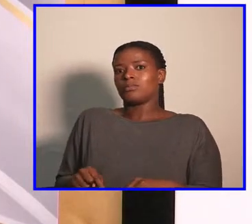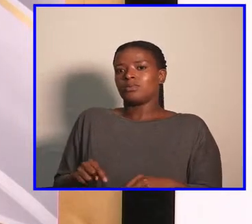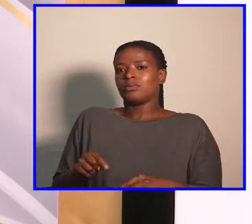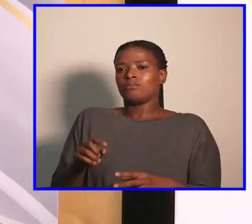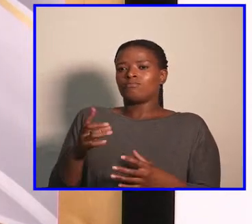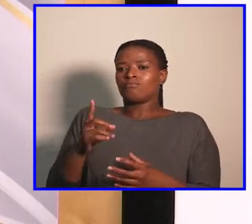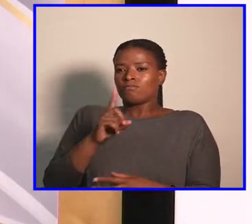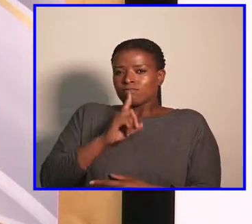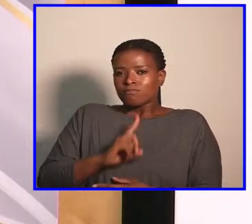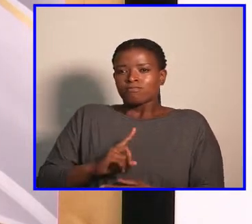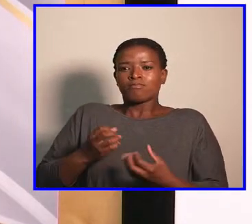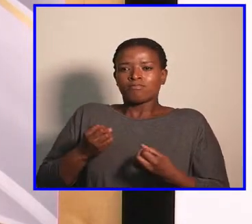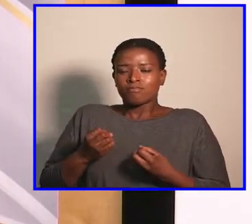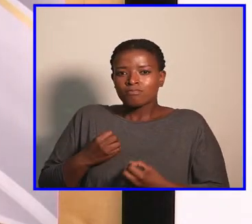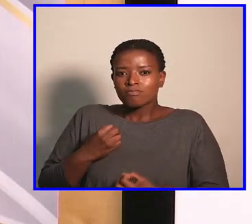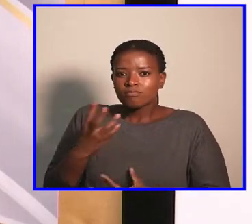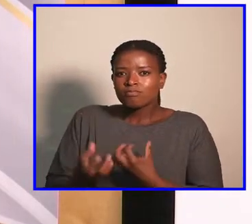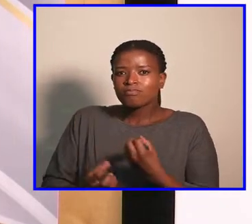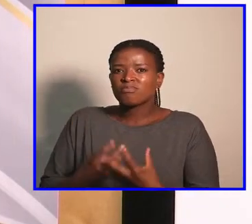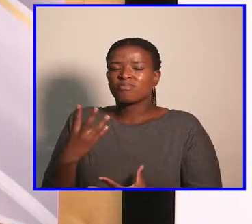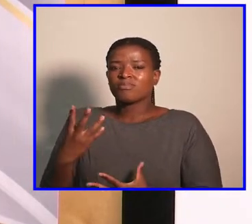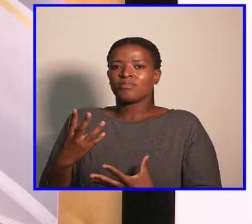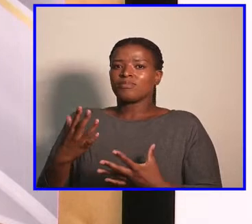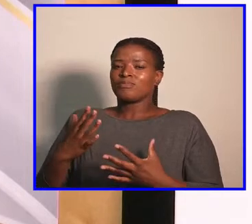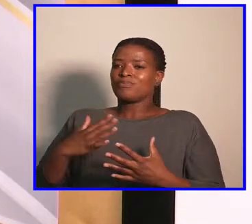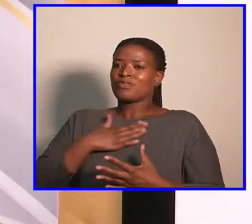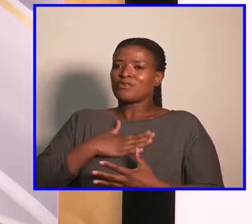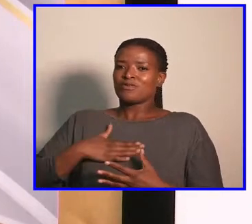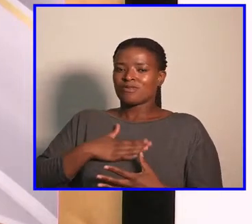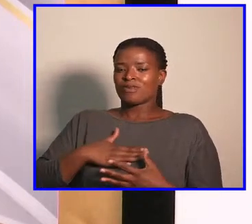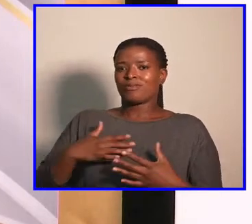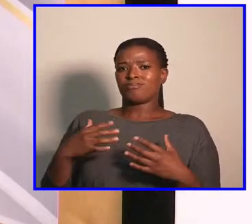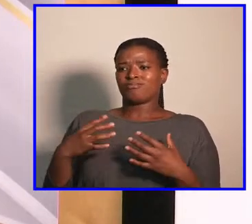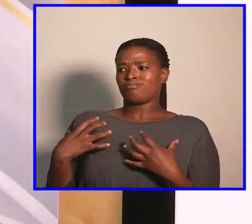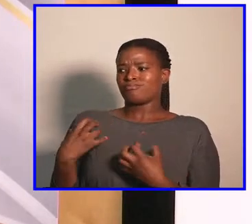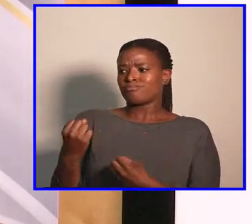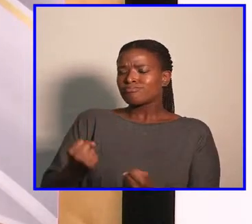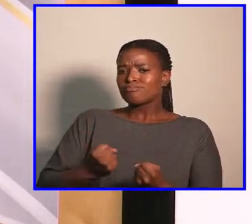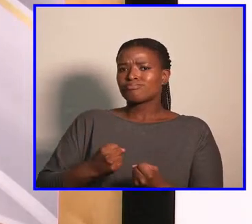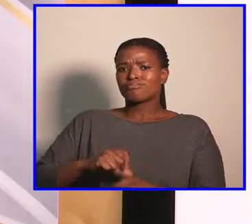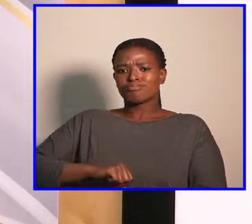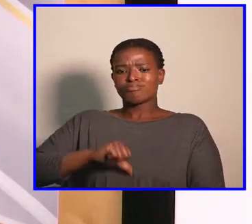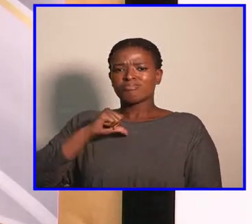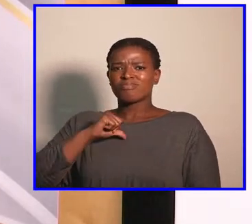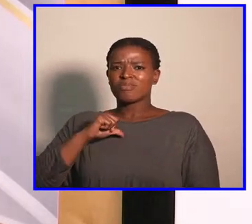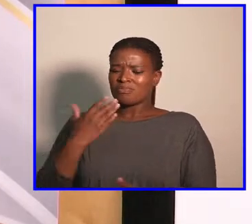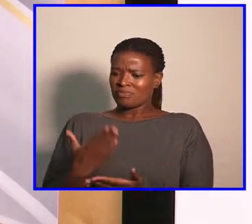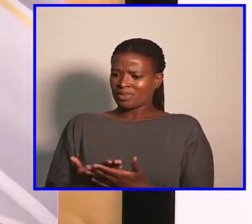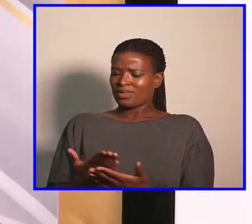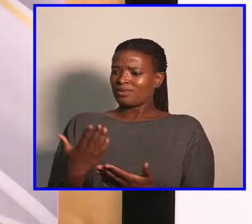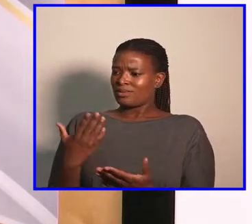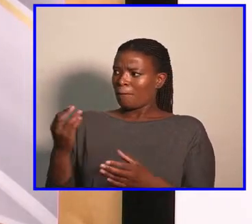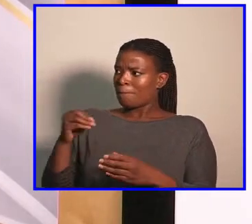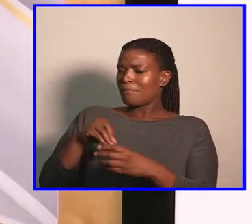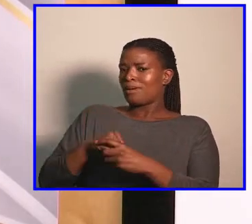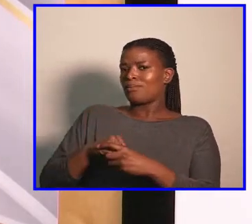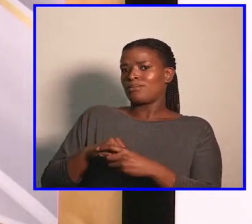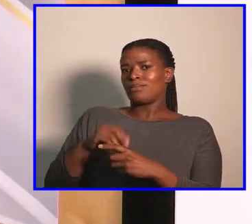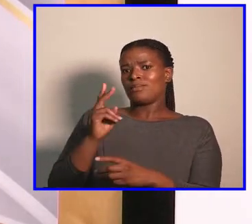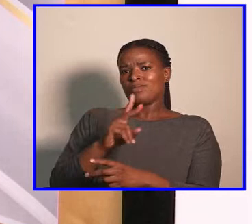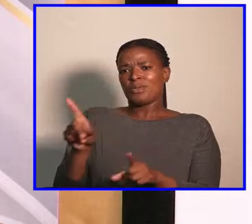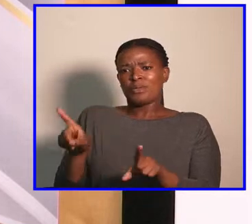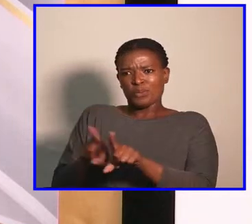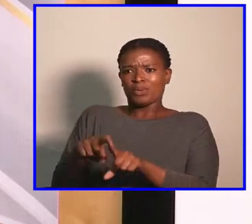moment, privileged, yet filled with immense pride and honor that we are part of this great story of